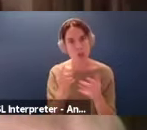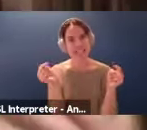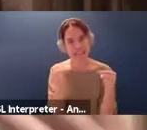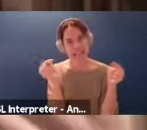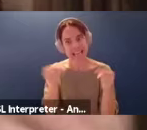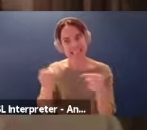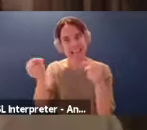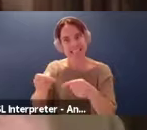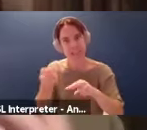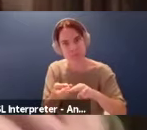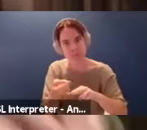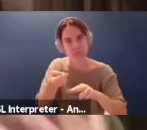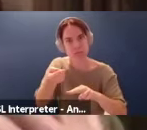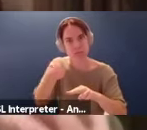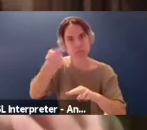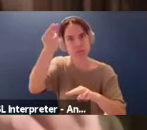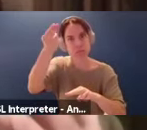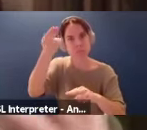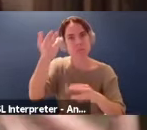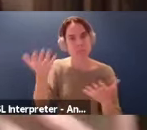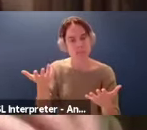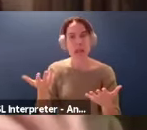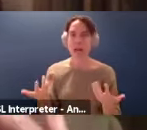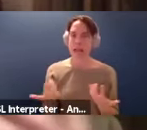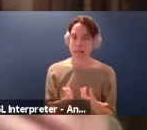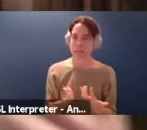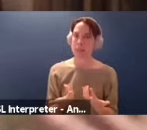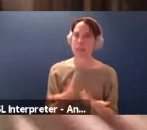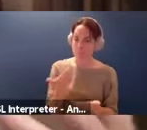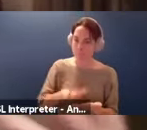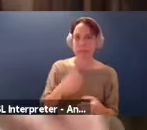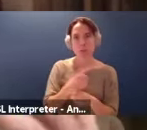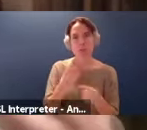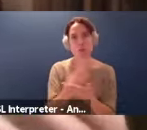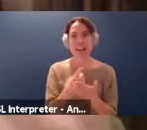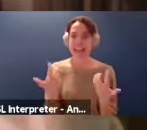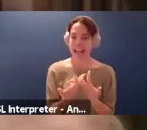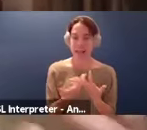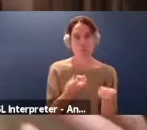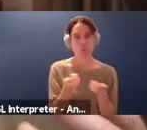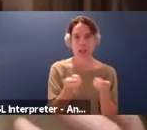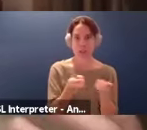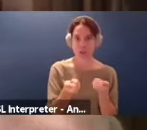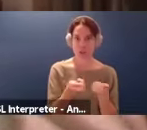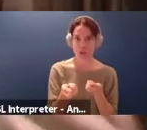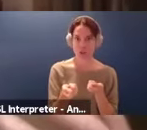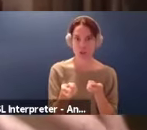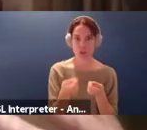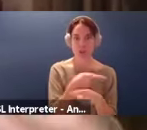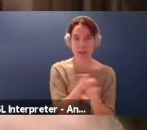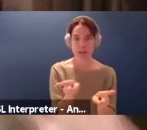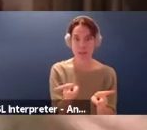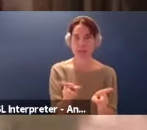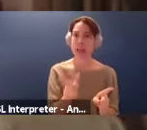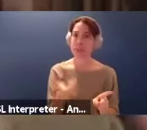to tackle this and they're very very sensitive to the borderline between uh a a a spiritual community